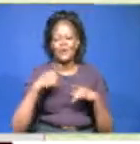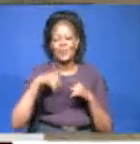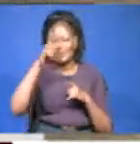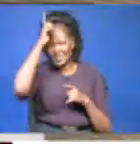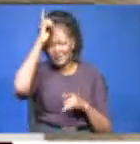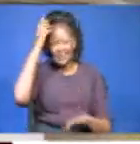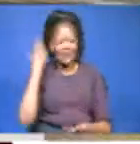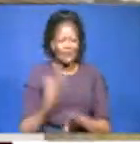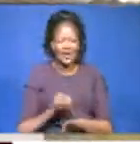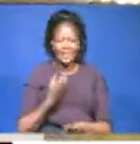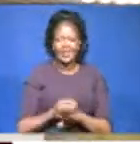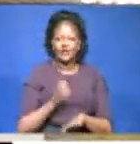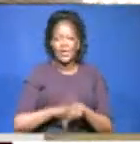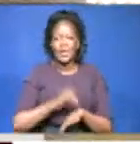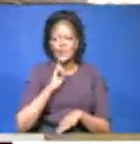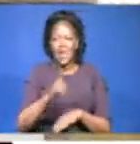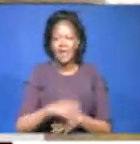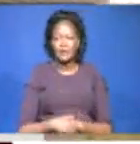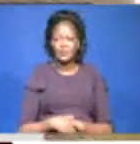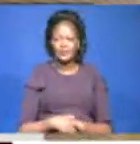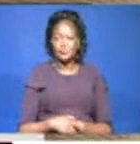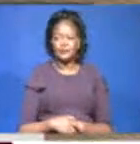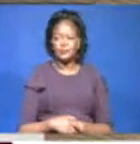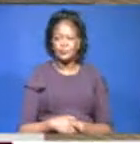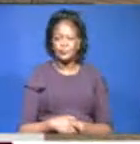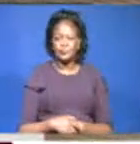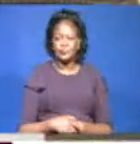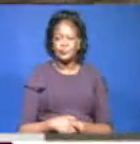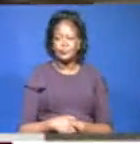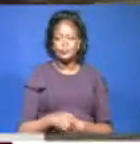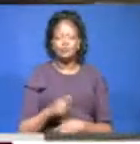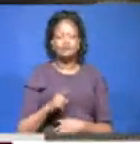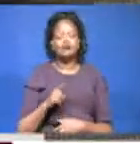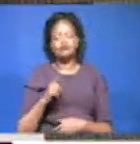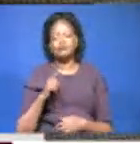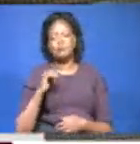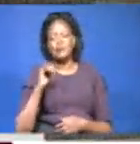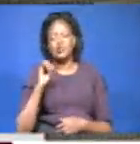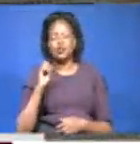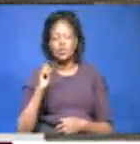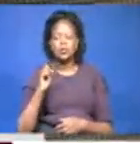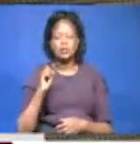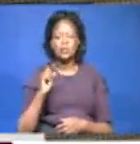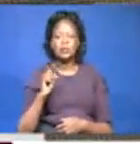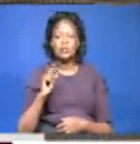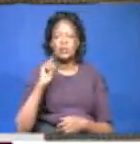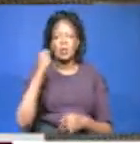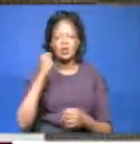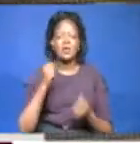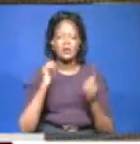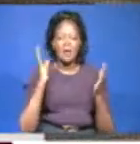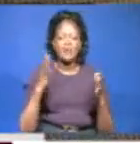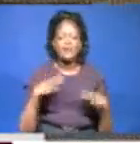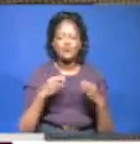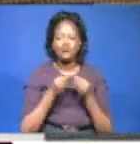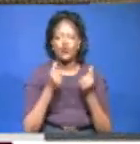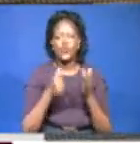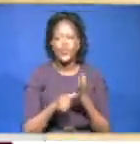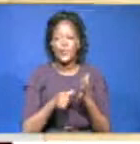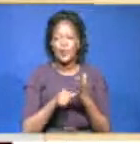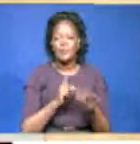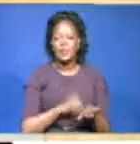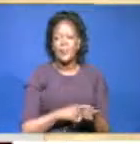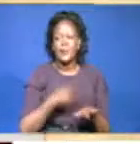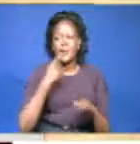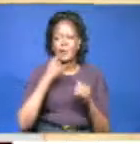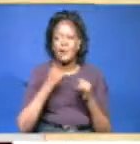100 shillings. 12-year-old Miss Humanitarian Kenya is also encouraging well-wishers to continue bridging the gap, even as policy implementers find